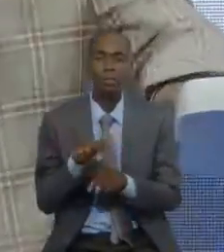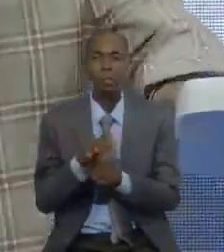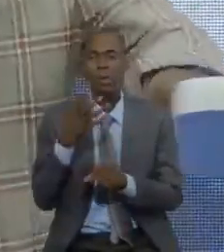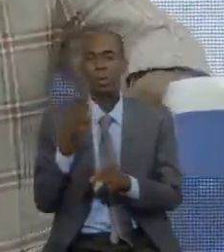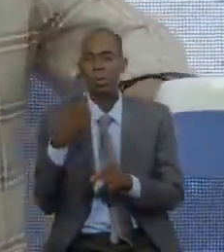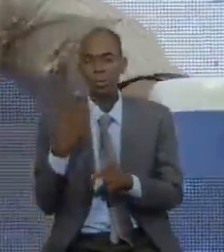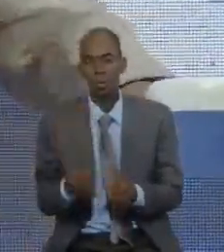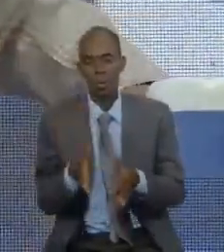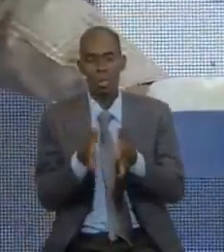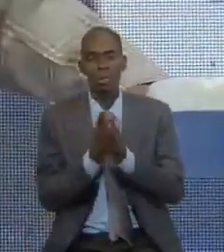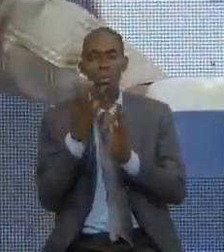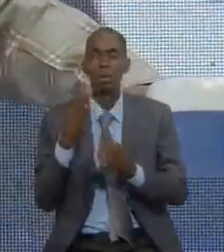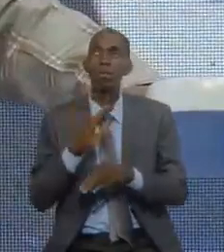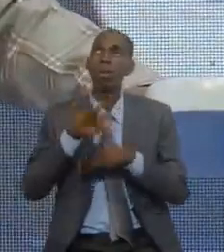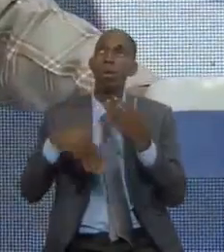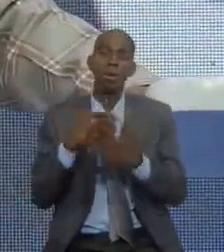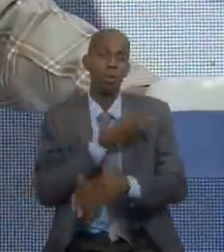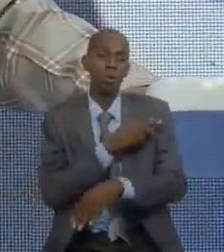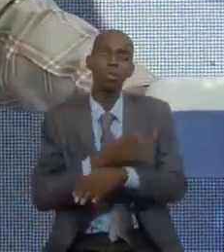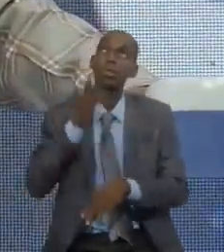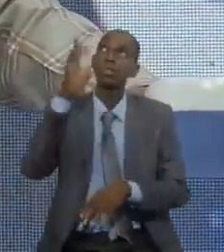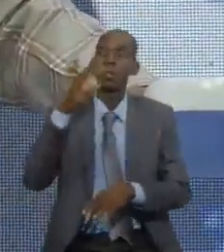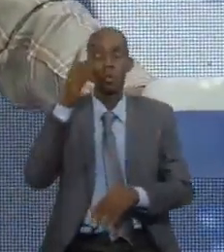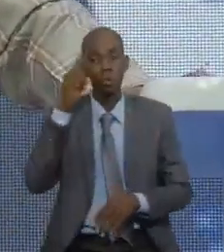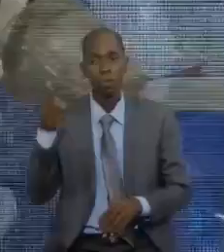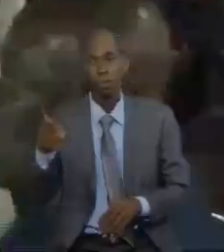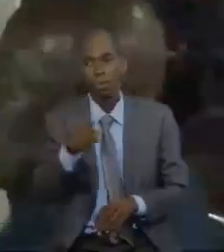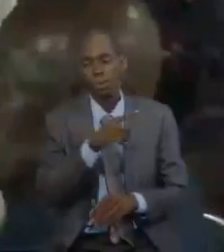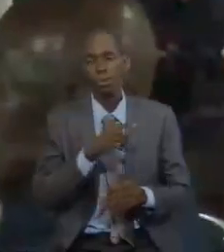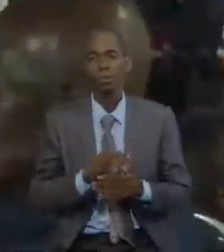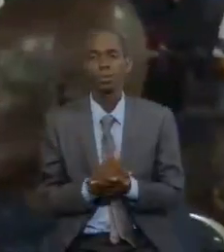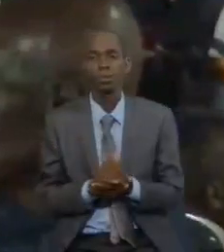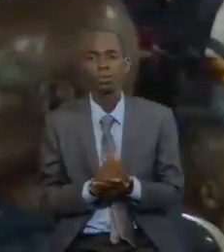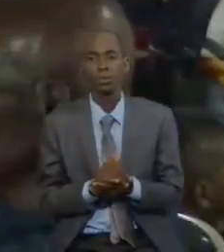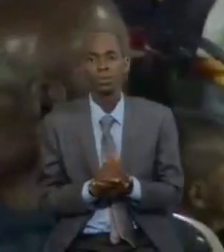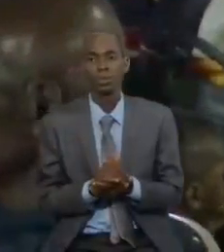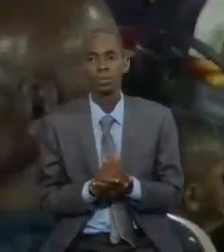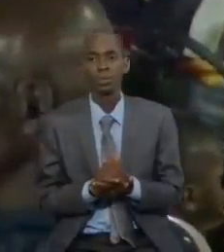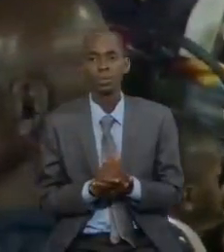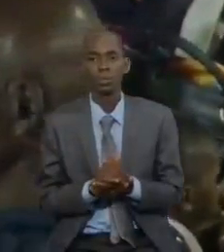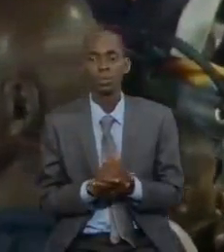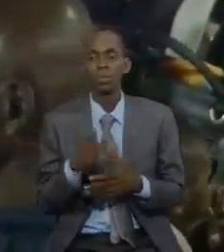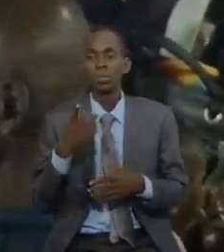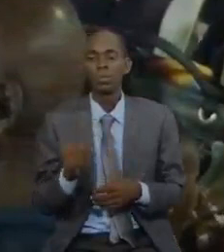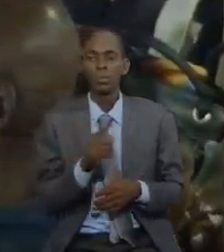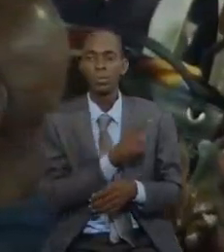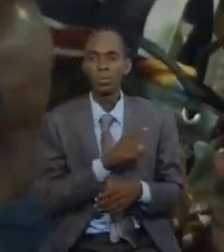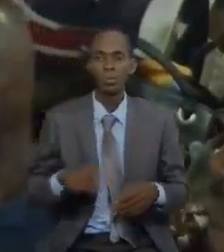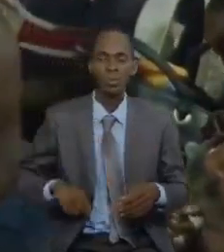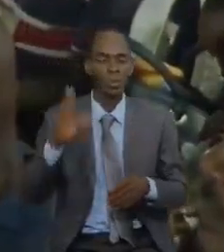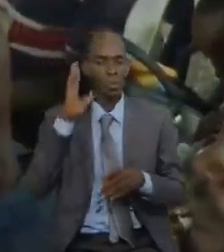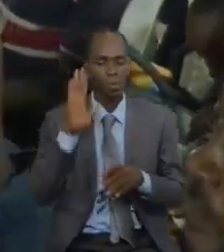Almighty God on your behalf, The Lord will